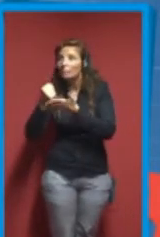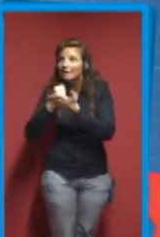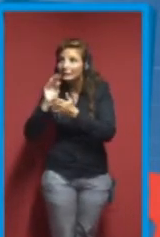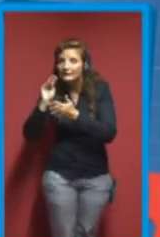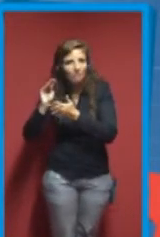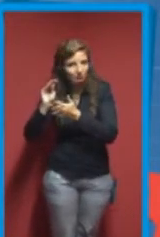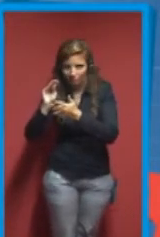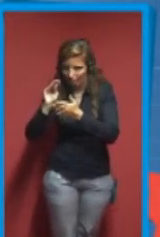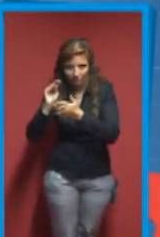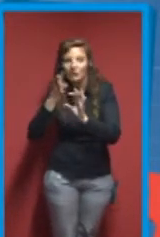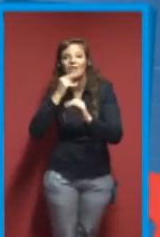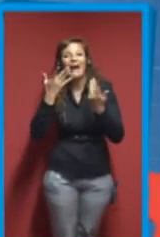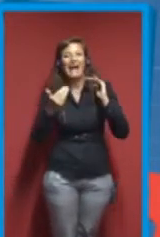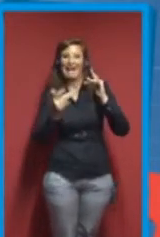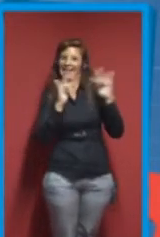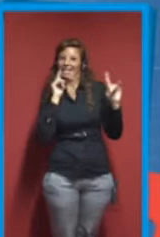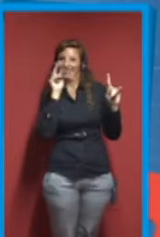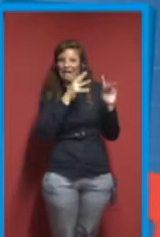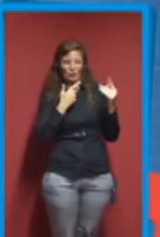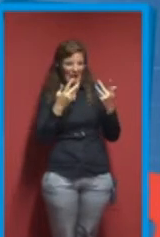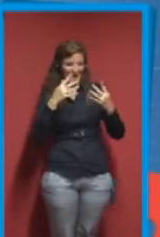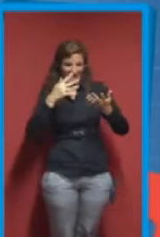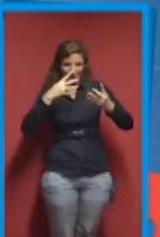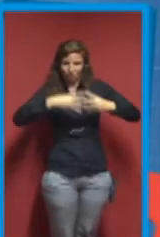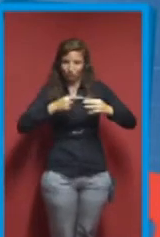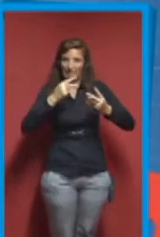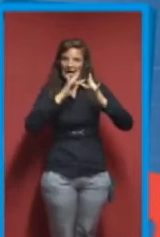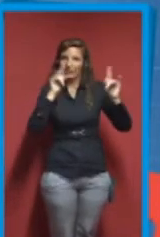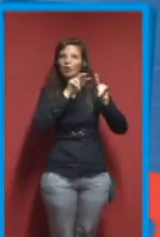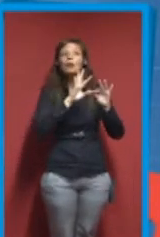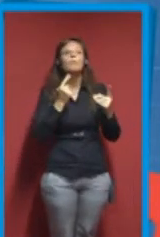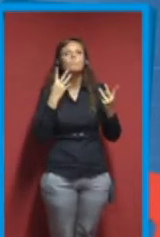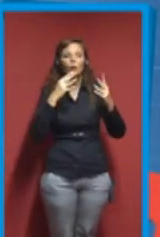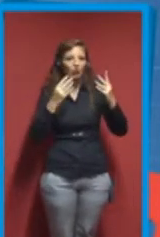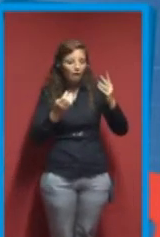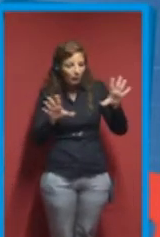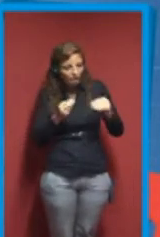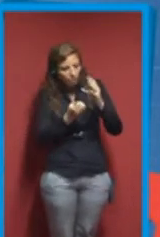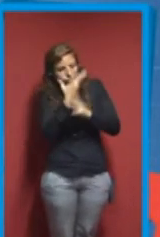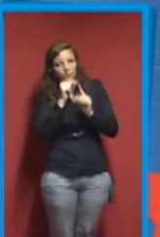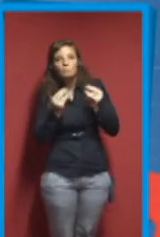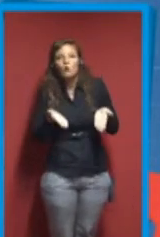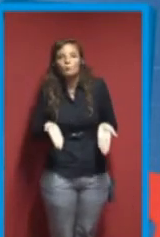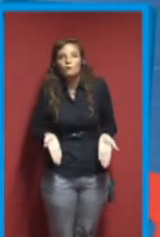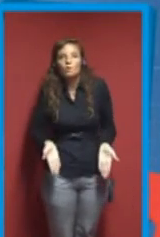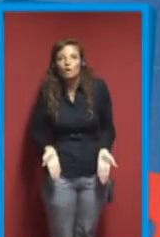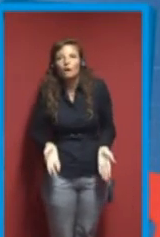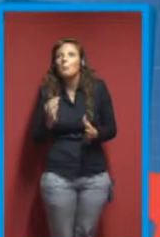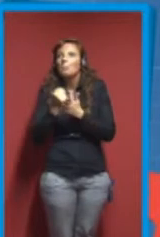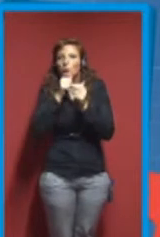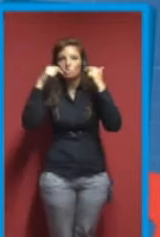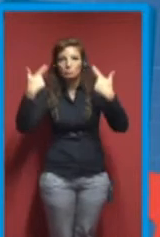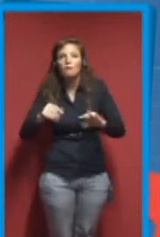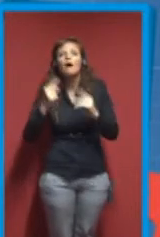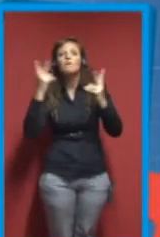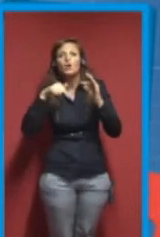anywhere from day one. We did at the moment, we mostly reach people in America. 60% of our